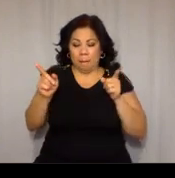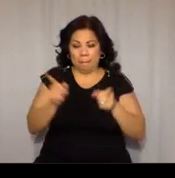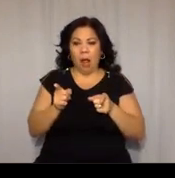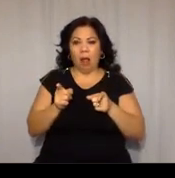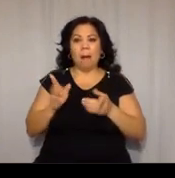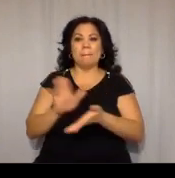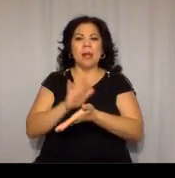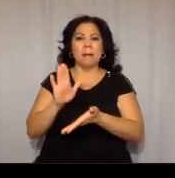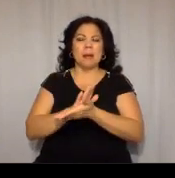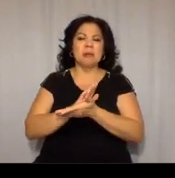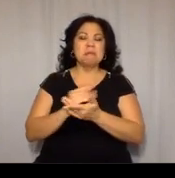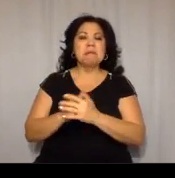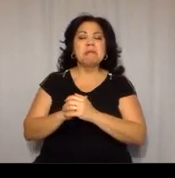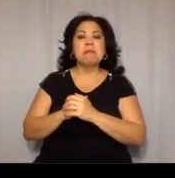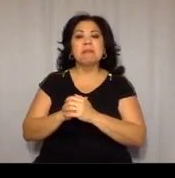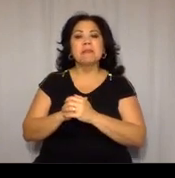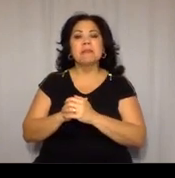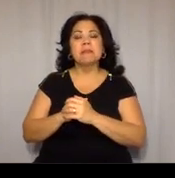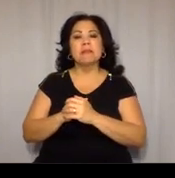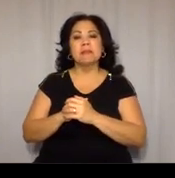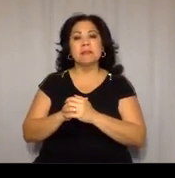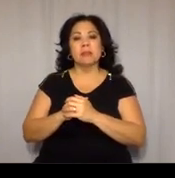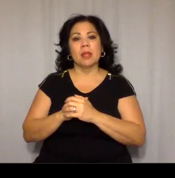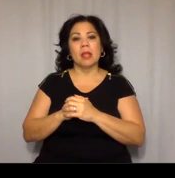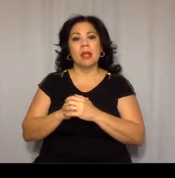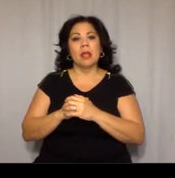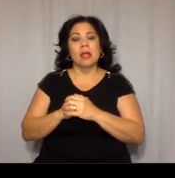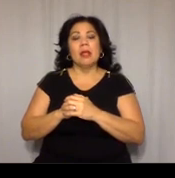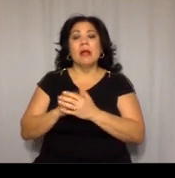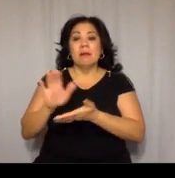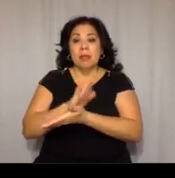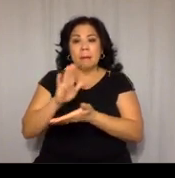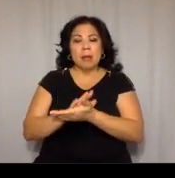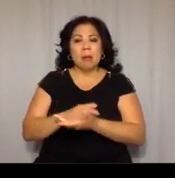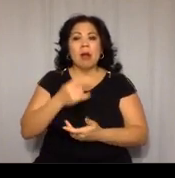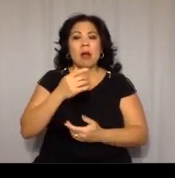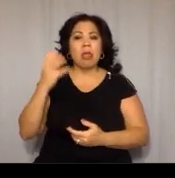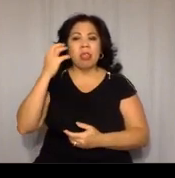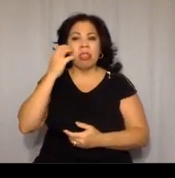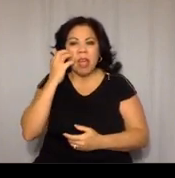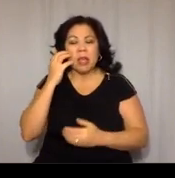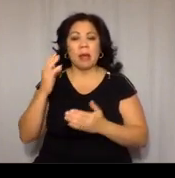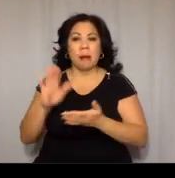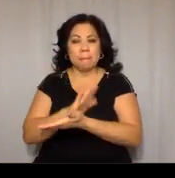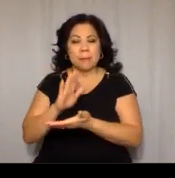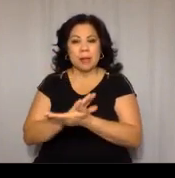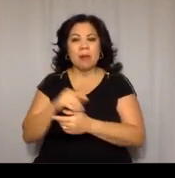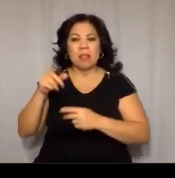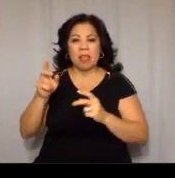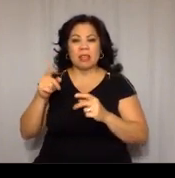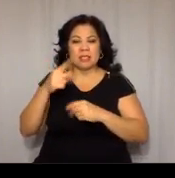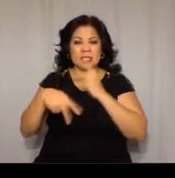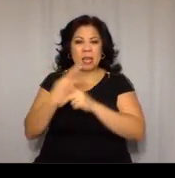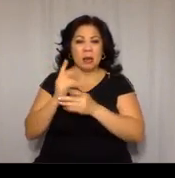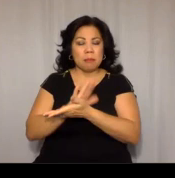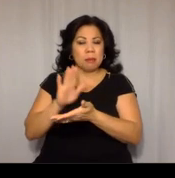piece of paper. And what I've done is I've taken a piece of paper that's kind of heavy. This is actually watercolor paper, and I've